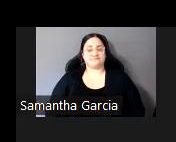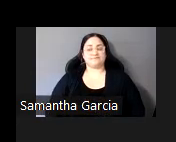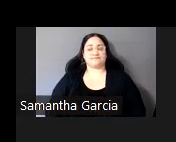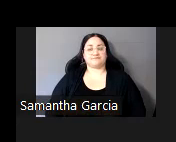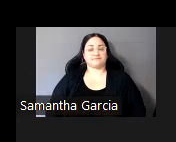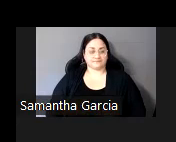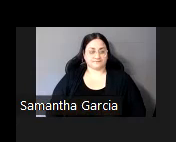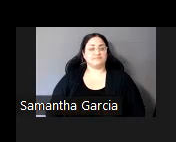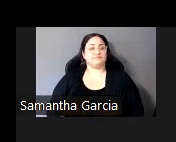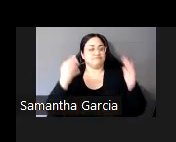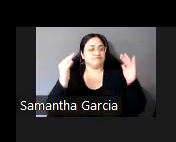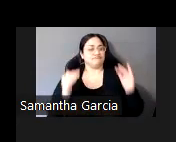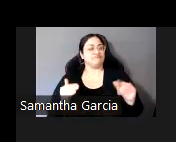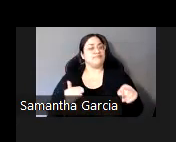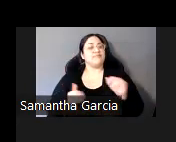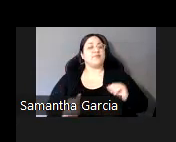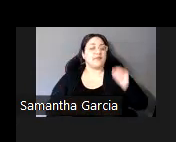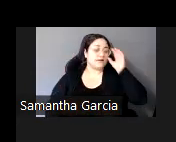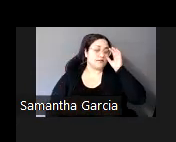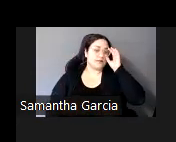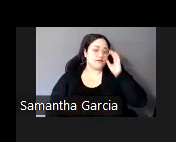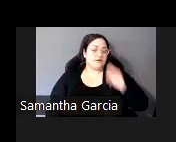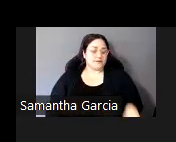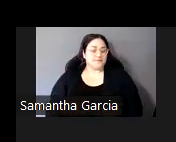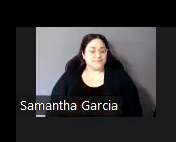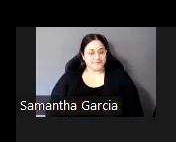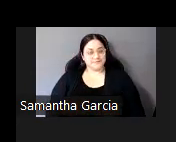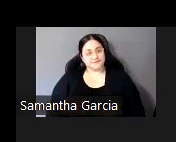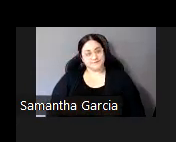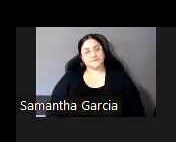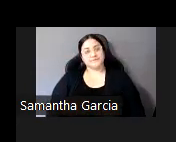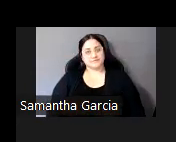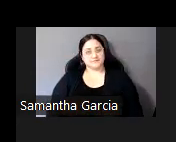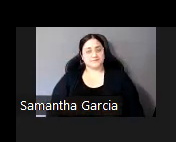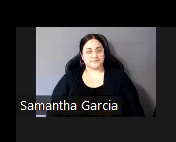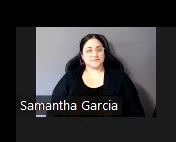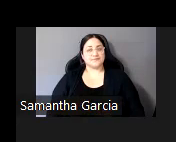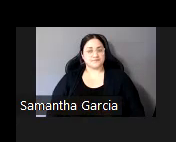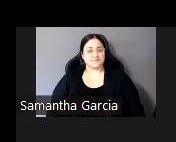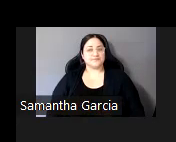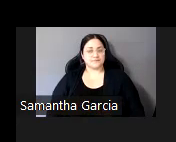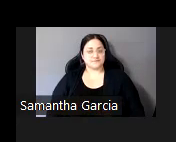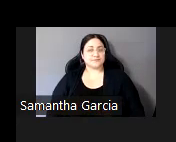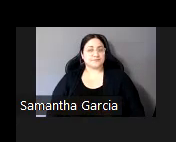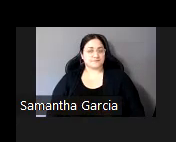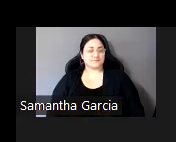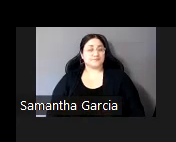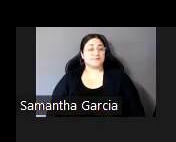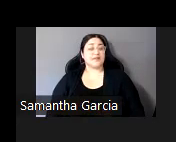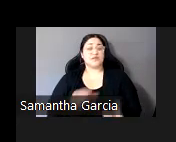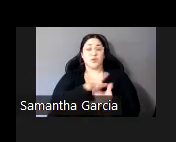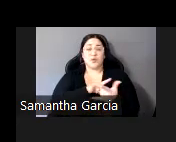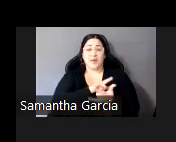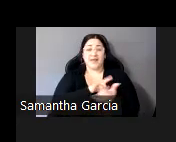I'm good for the next slide, John. So what happens typically in for the romance scam, these scammers are